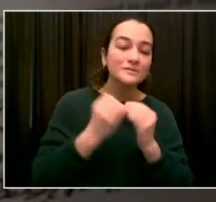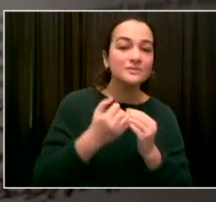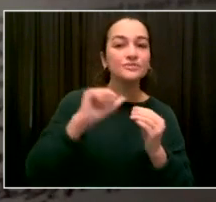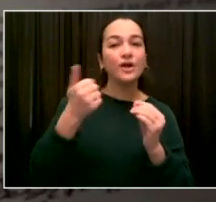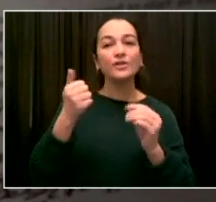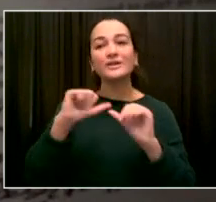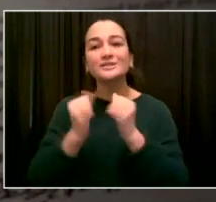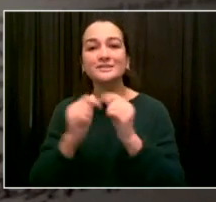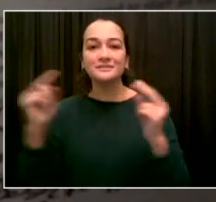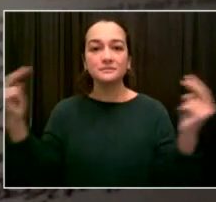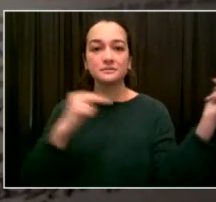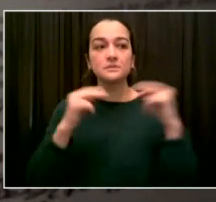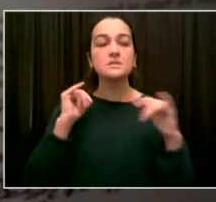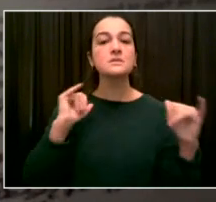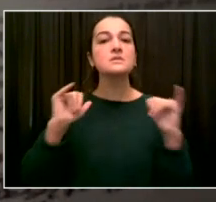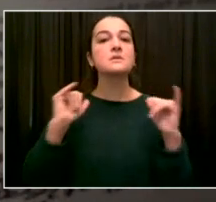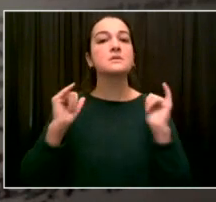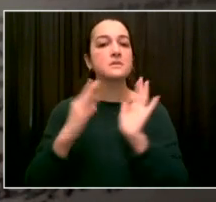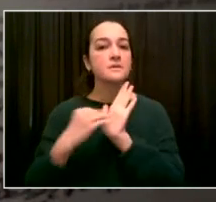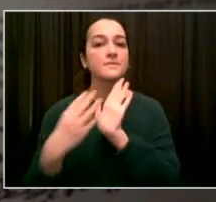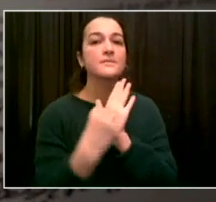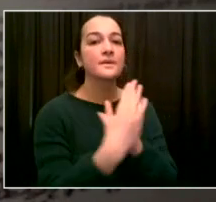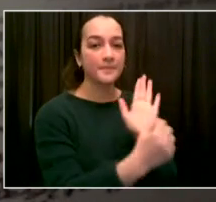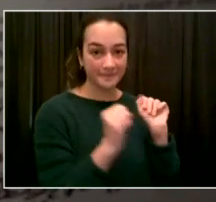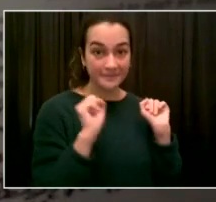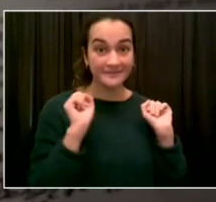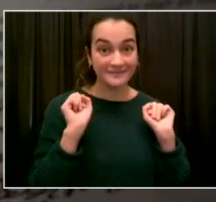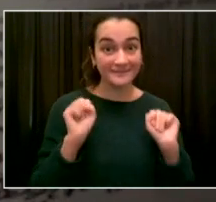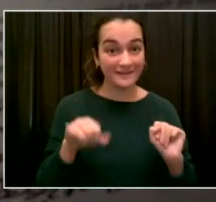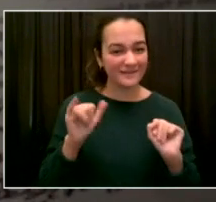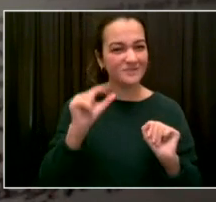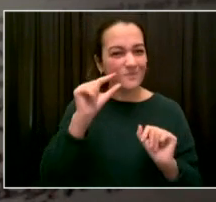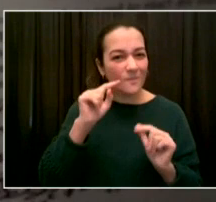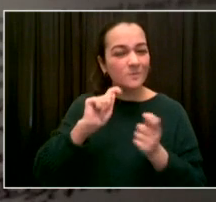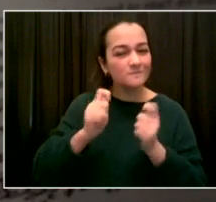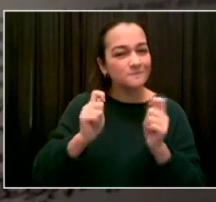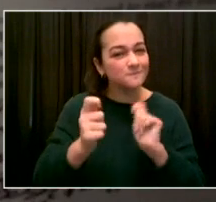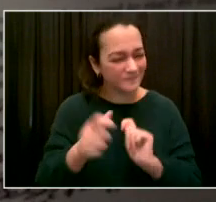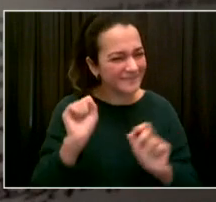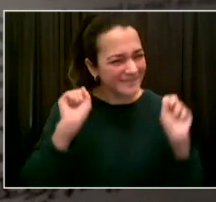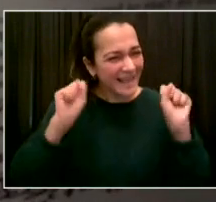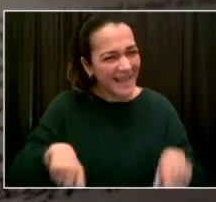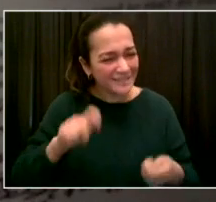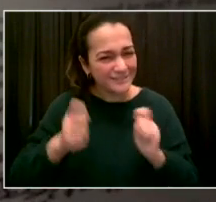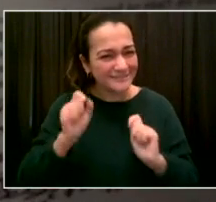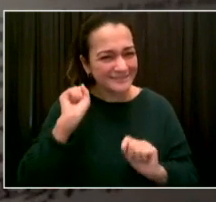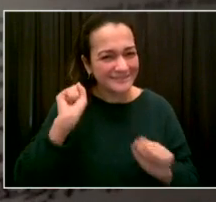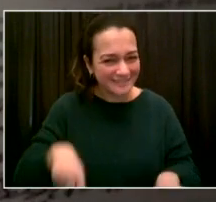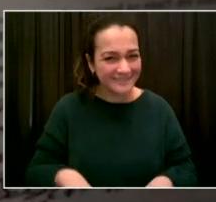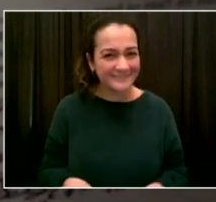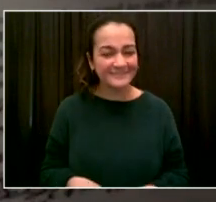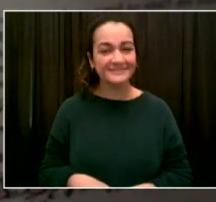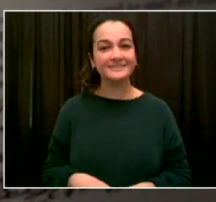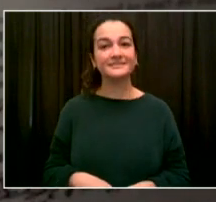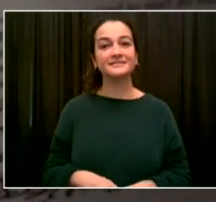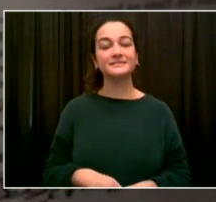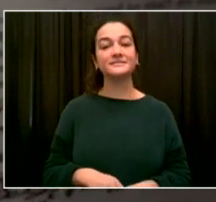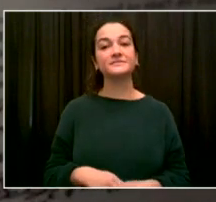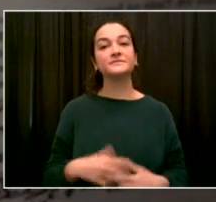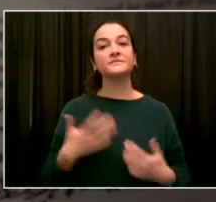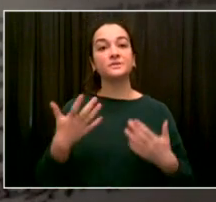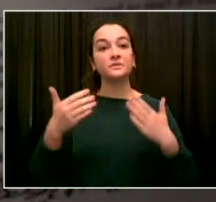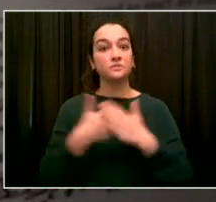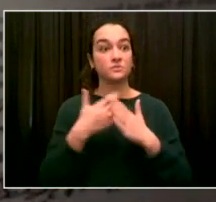very straightforward action before anybody else. This ban on new hookups of gas into new buildings